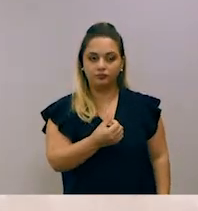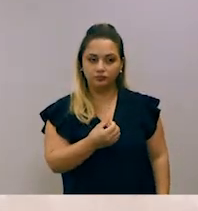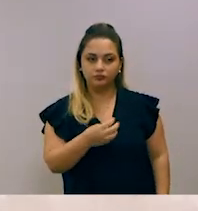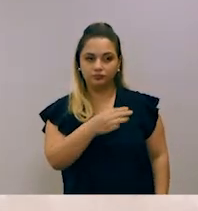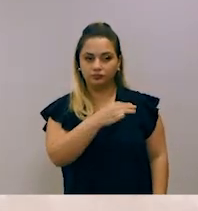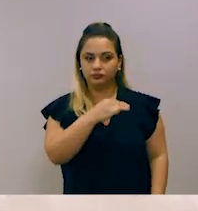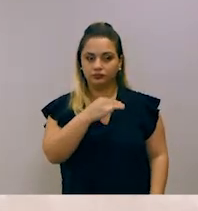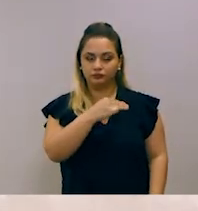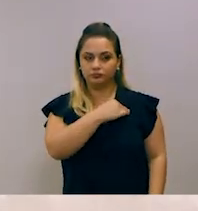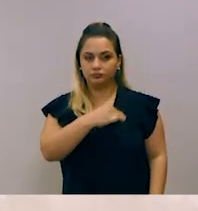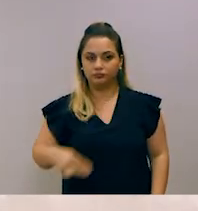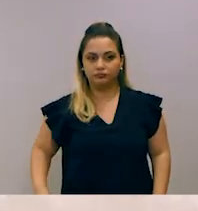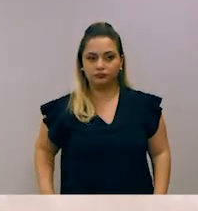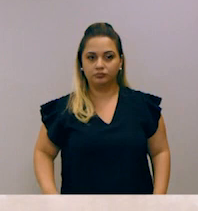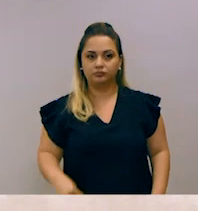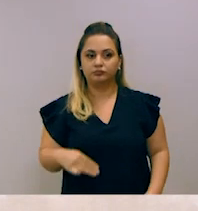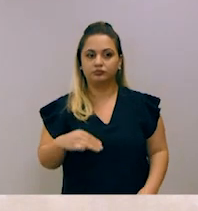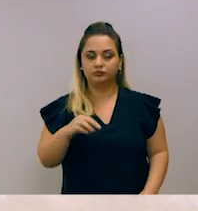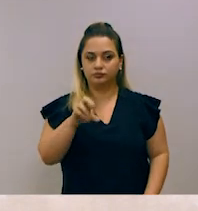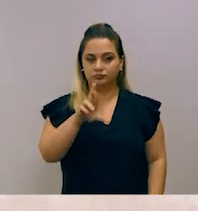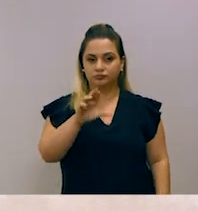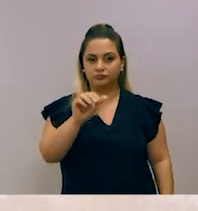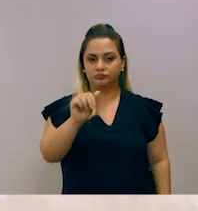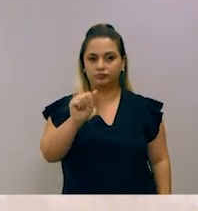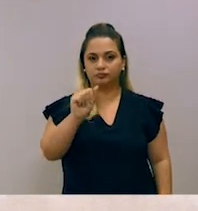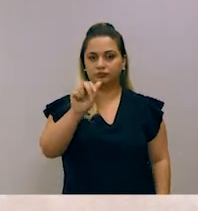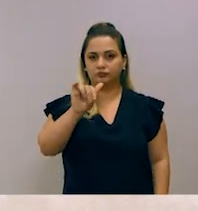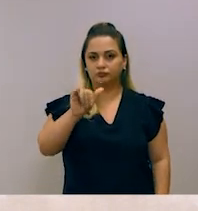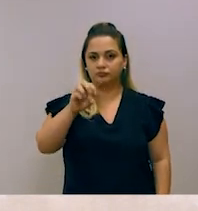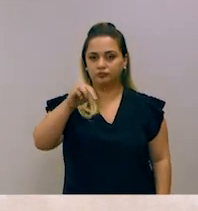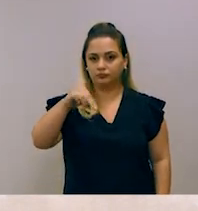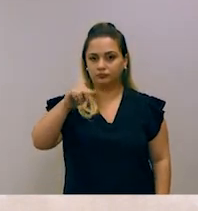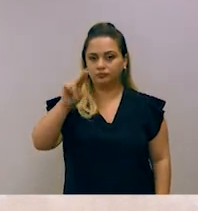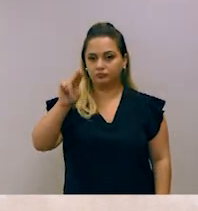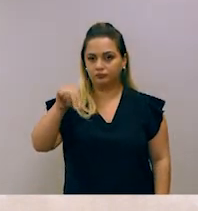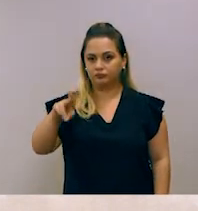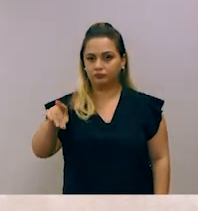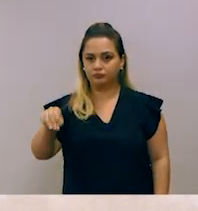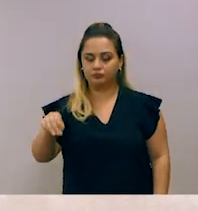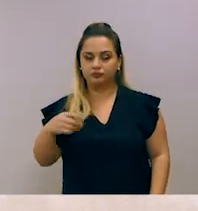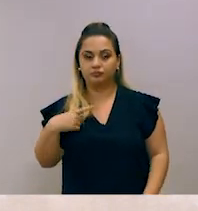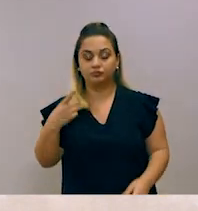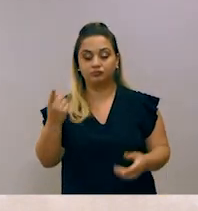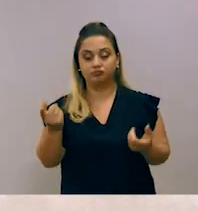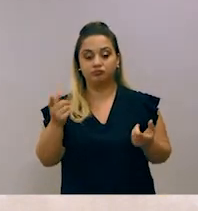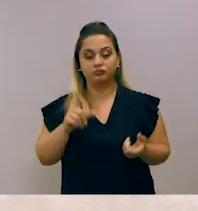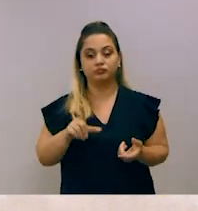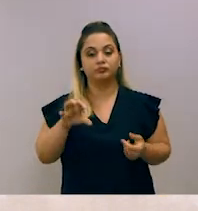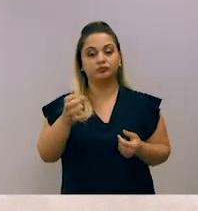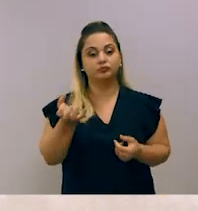2016, the Justice Raimundo Carreiro from the court